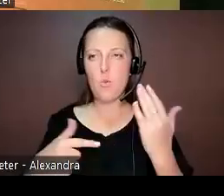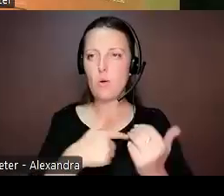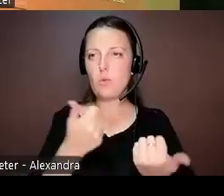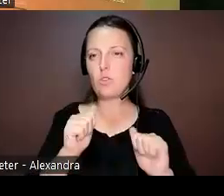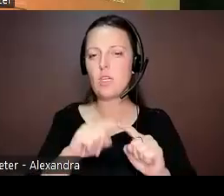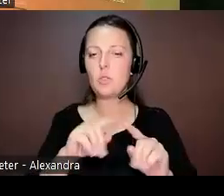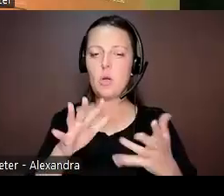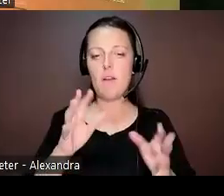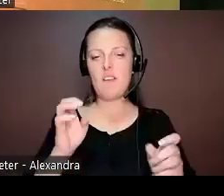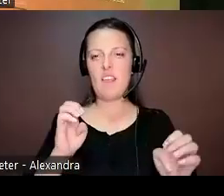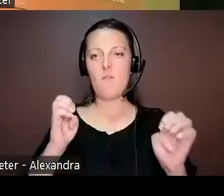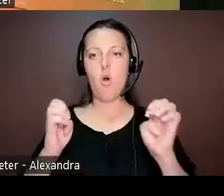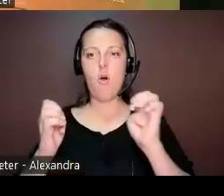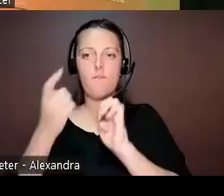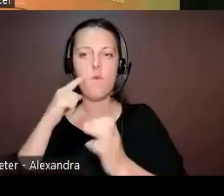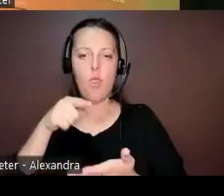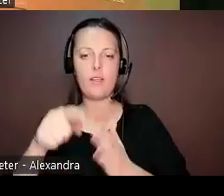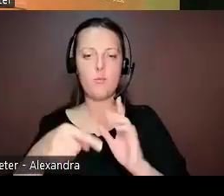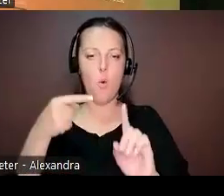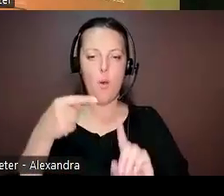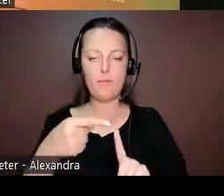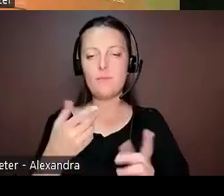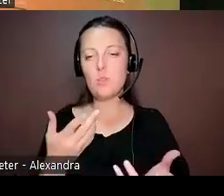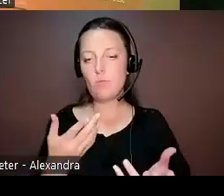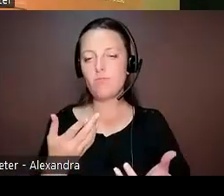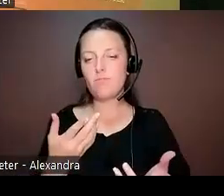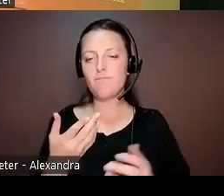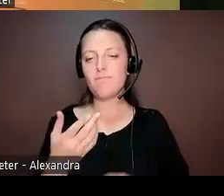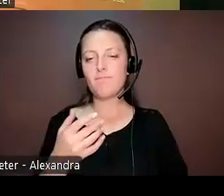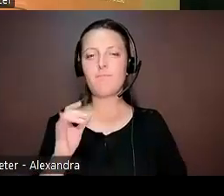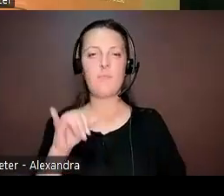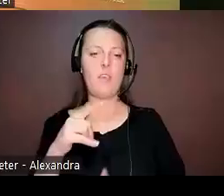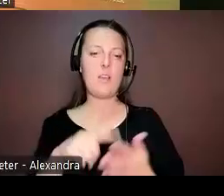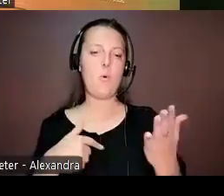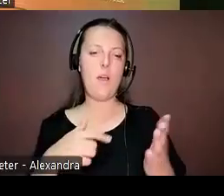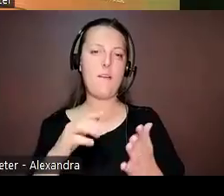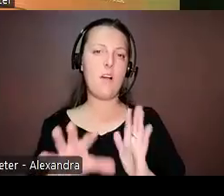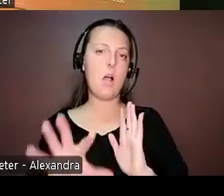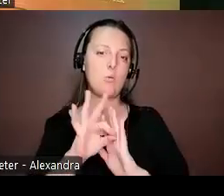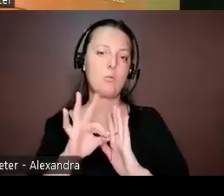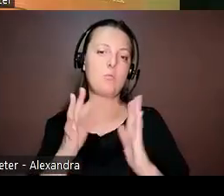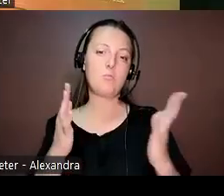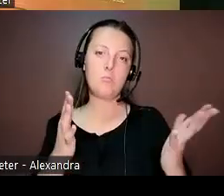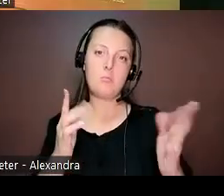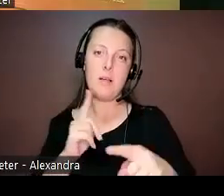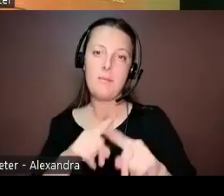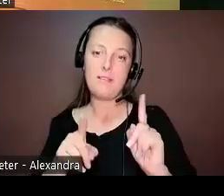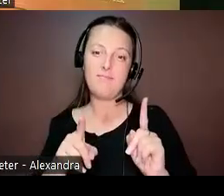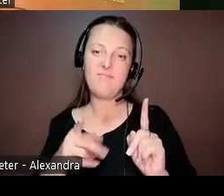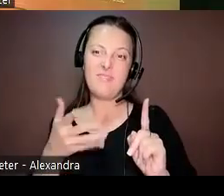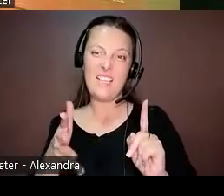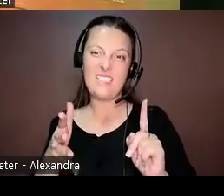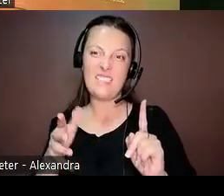point. So is that all I found? Is that all I did? Well, that's it after spending a decade of